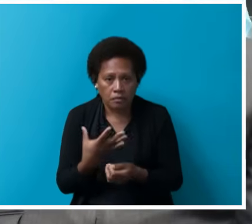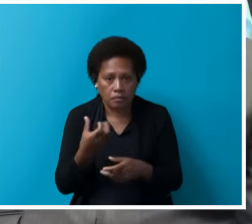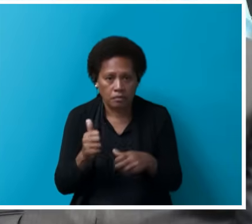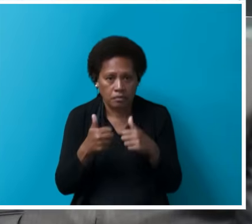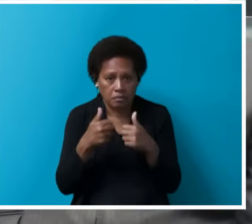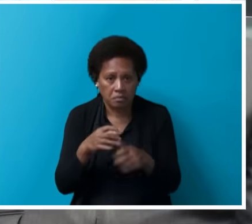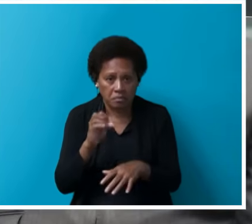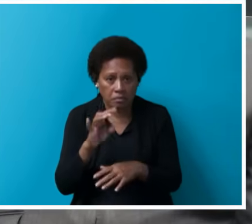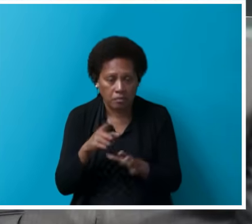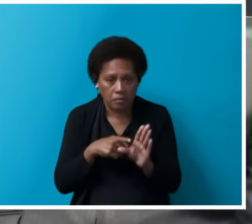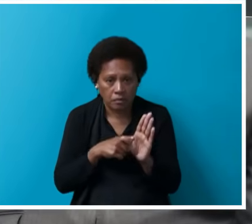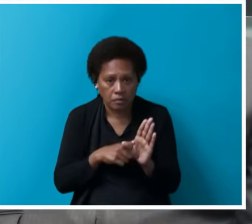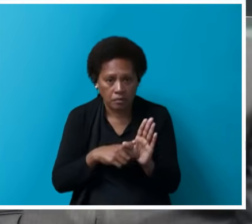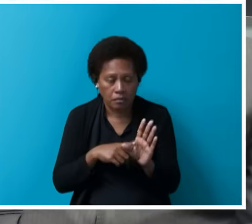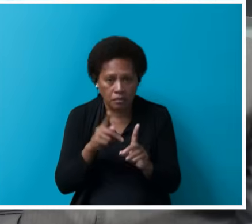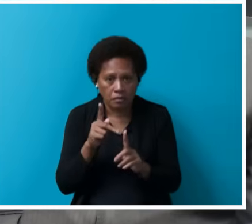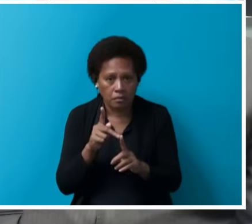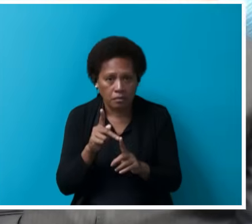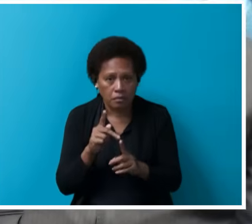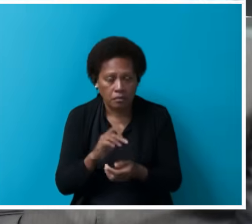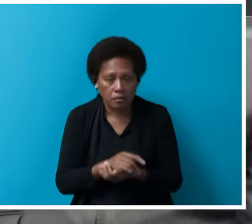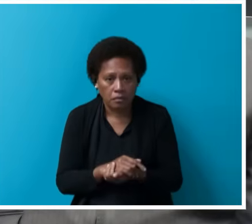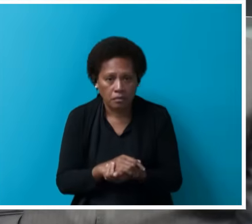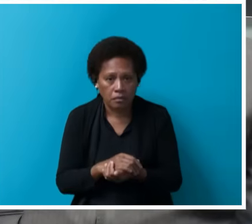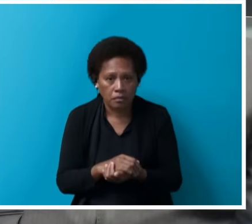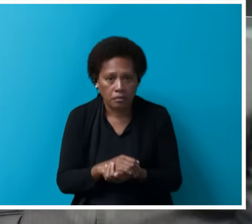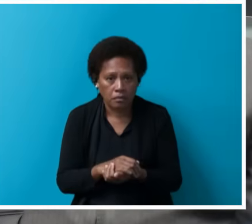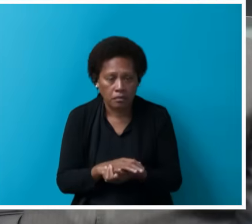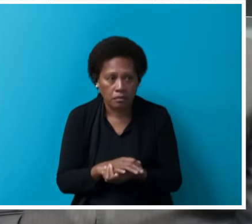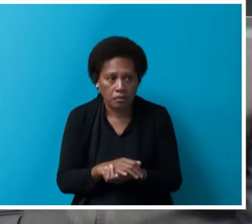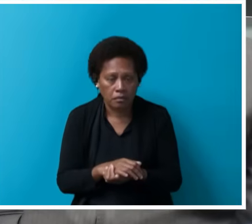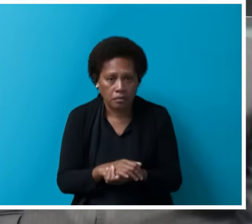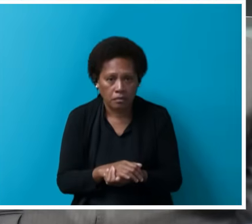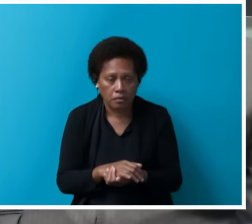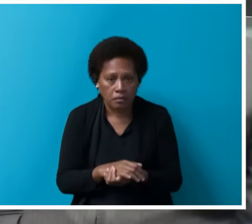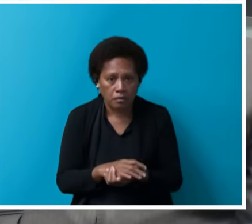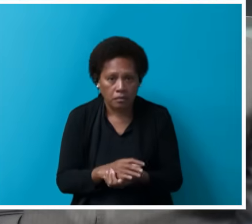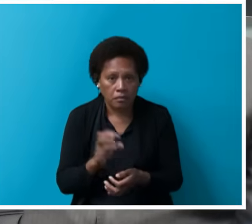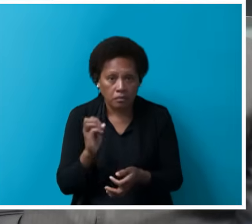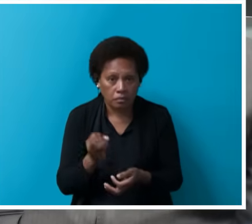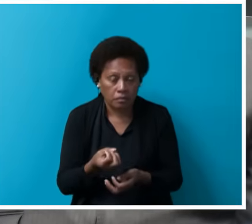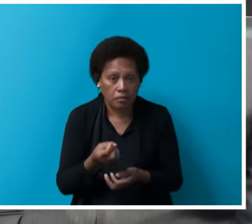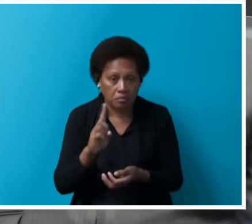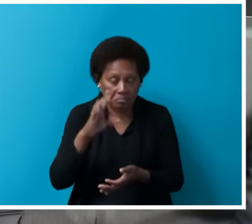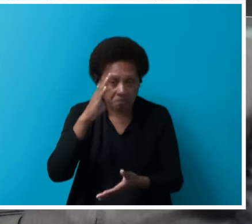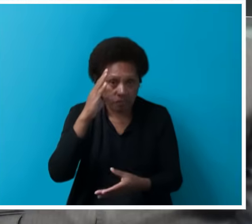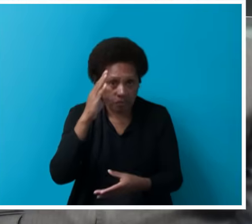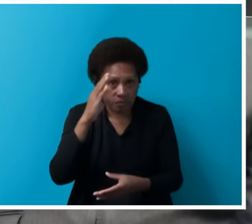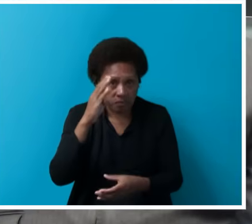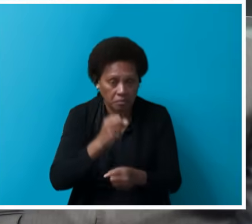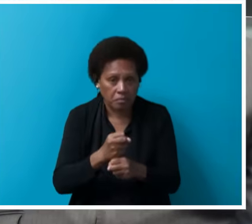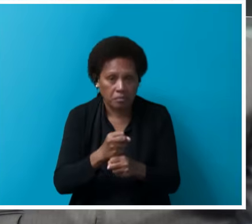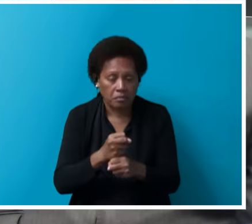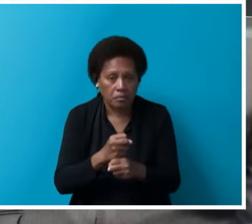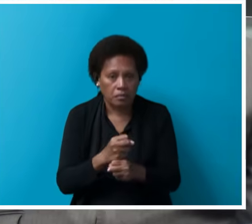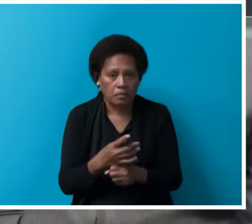Mr. Speaker, and having been in academia for many years, I've come to the conclusion that good policy can also be good